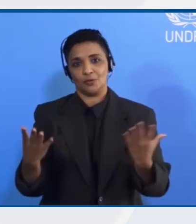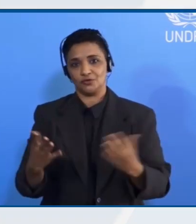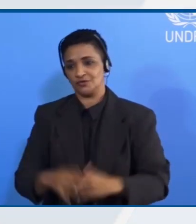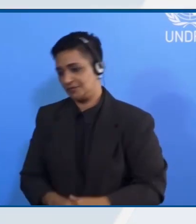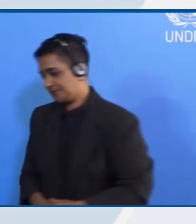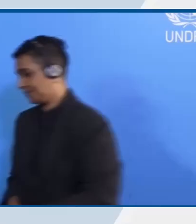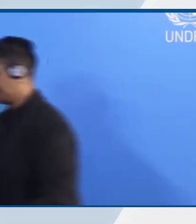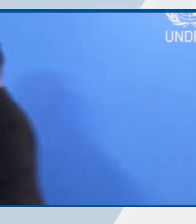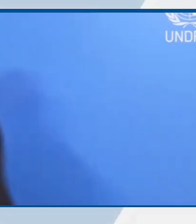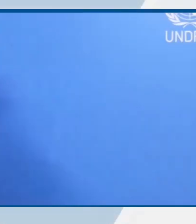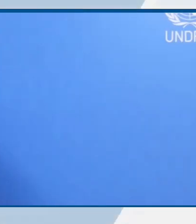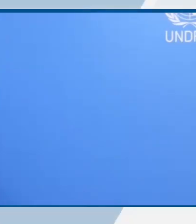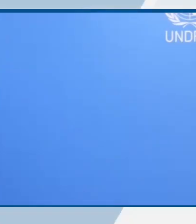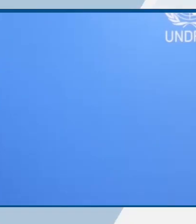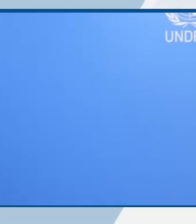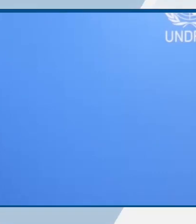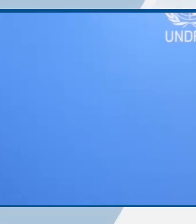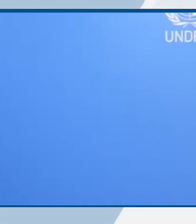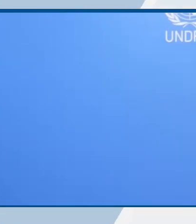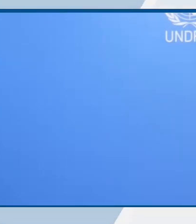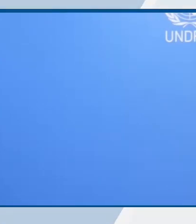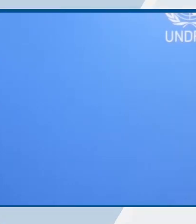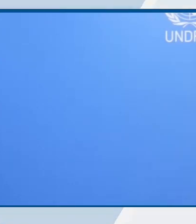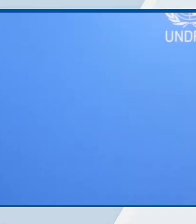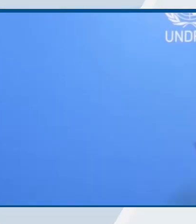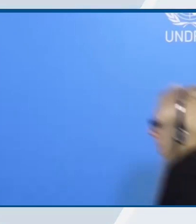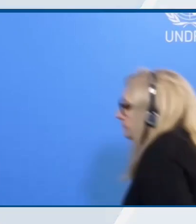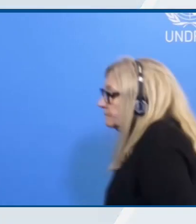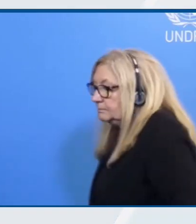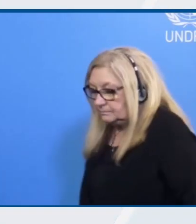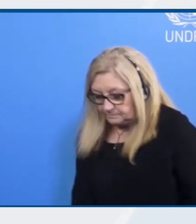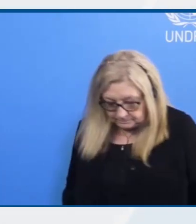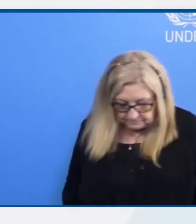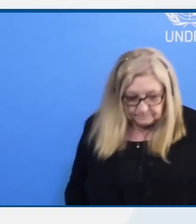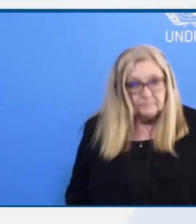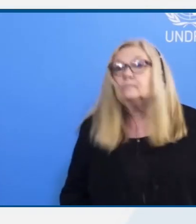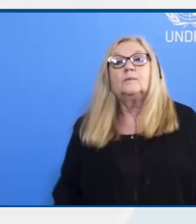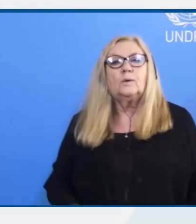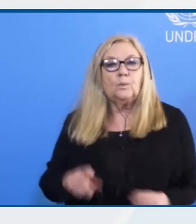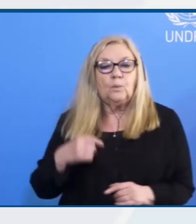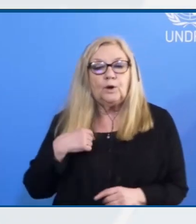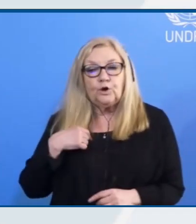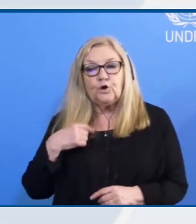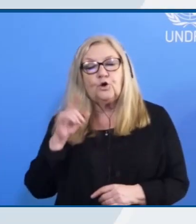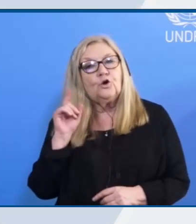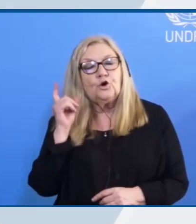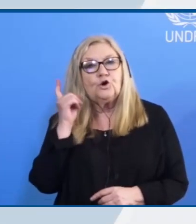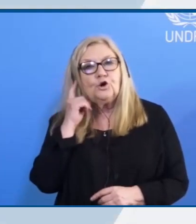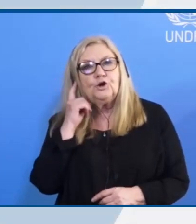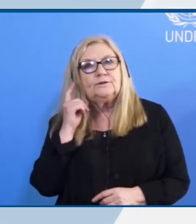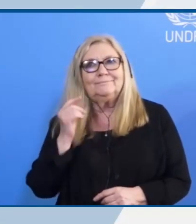we heard it from the president, isn't it, Alessandro? Pointing at that importance of the knowledge. I loved it. You gave us a tweet. Big,